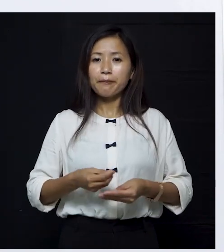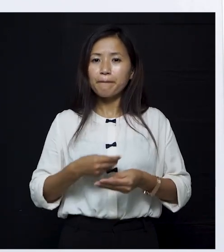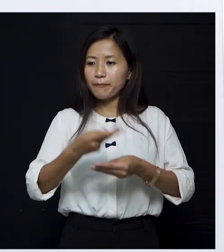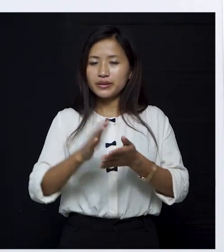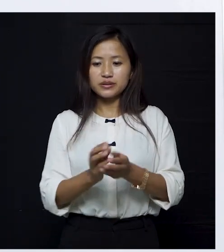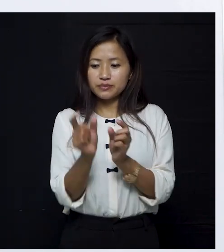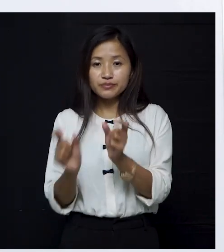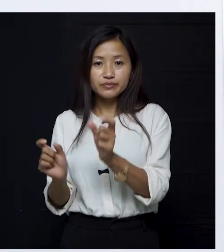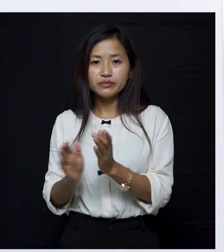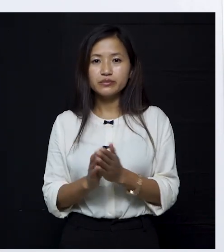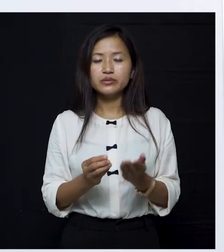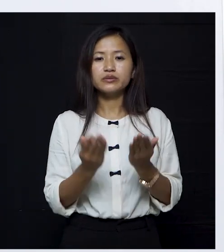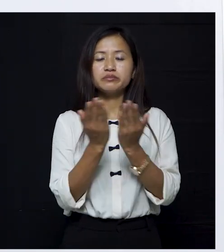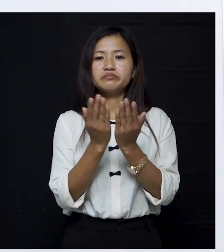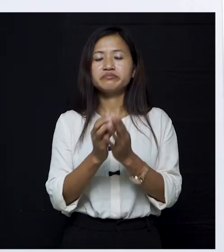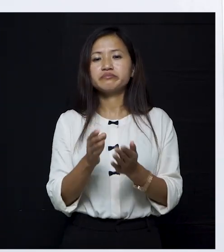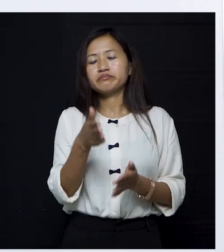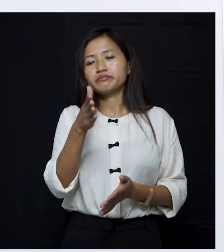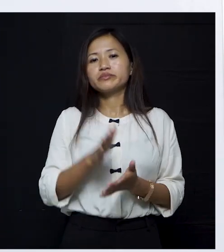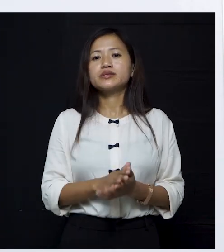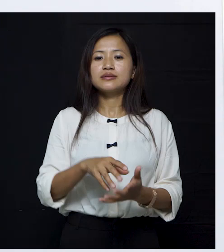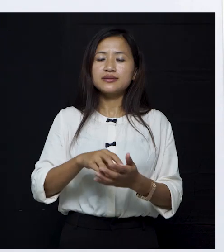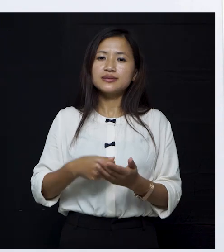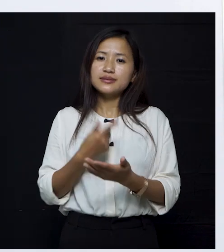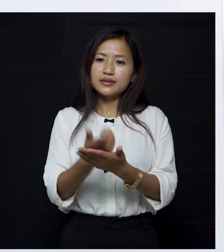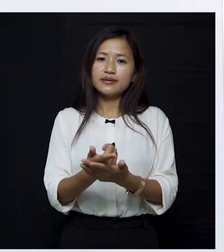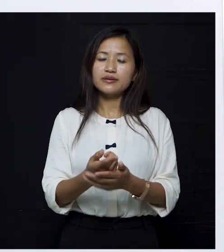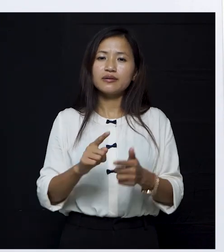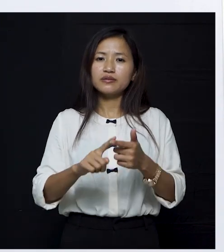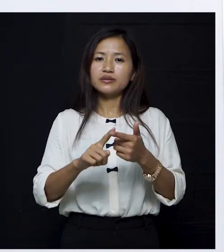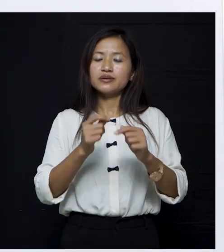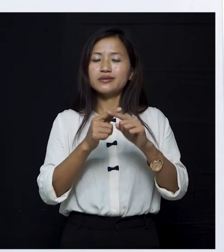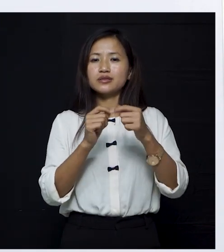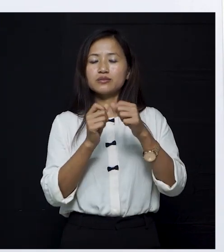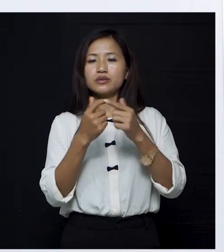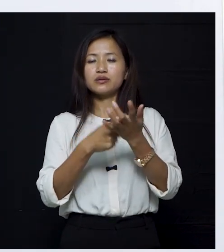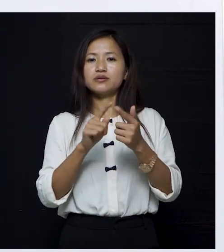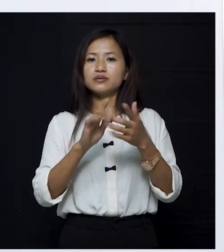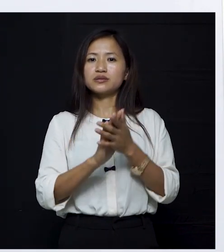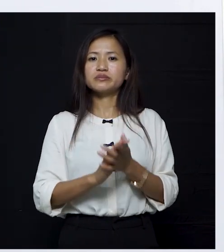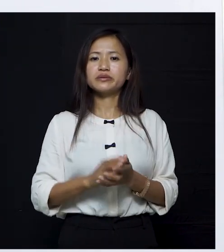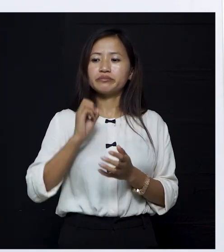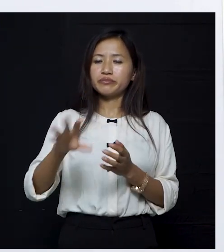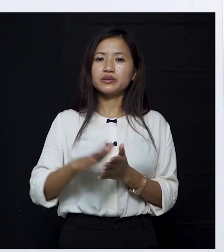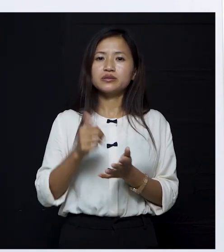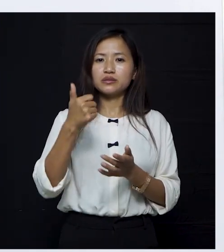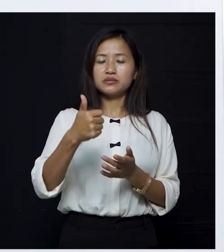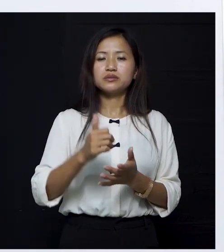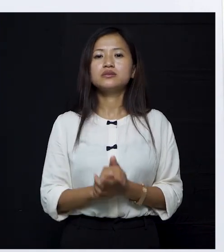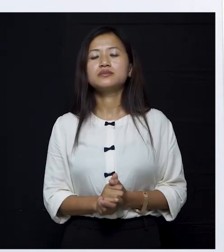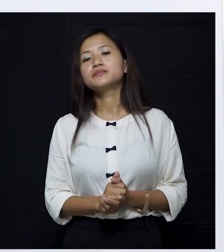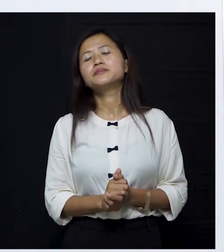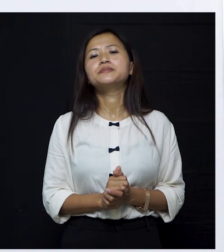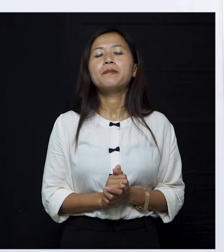by substandard quality, okay? Selling of expiry goods, okay? Then the third one is,